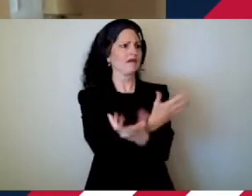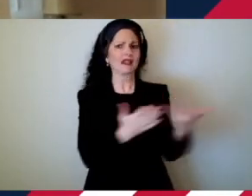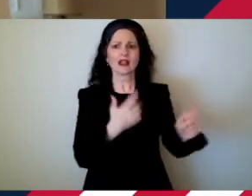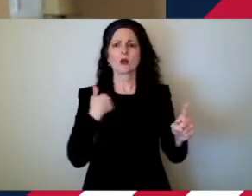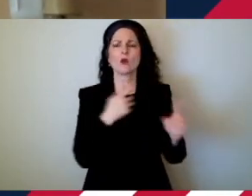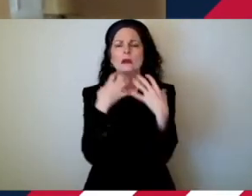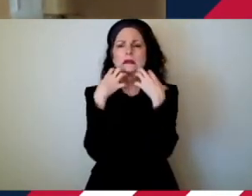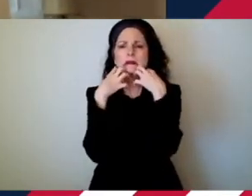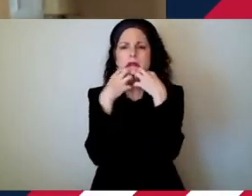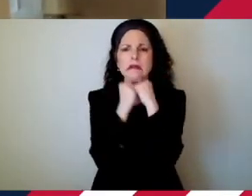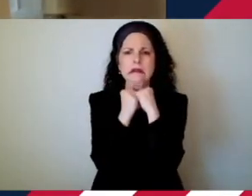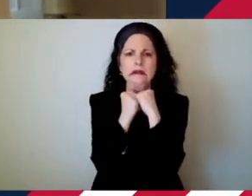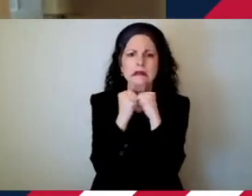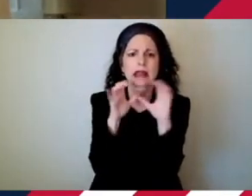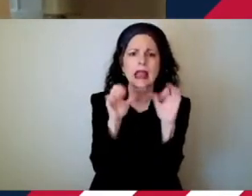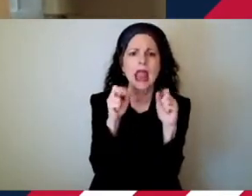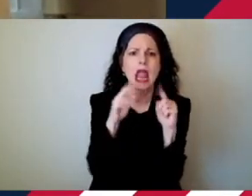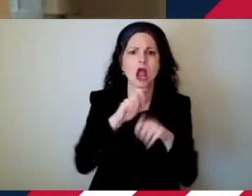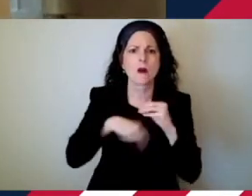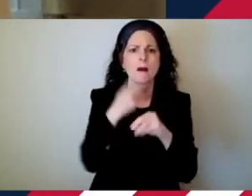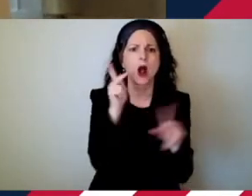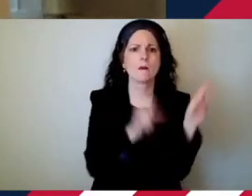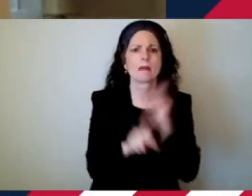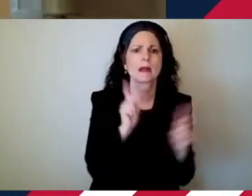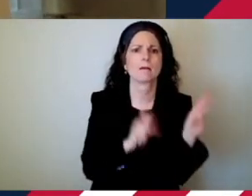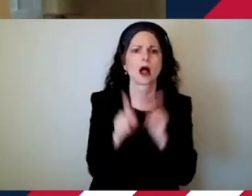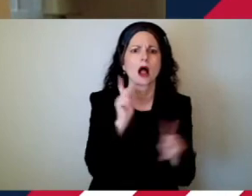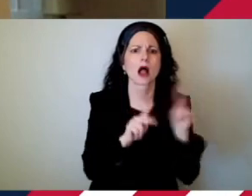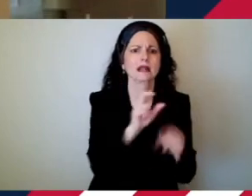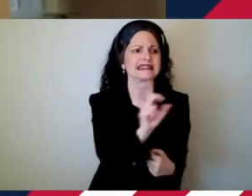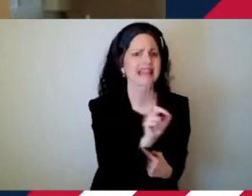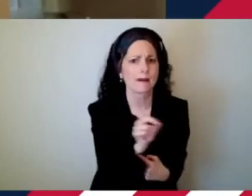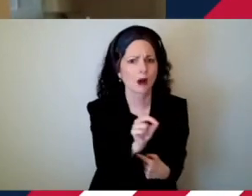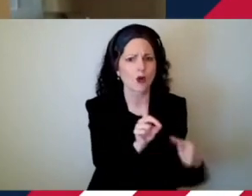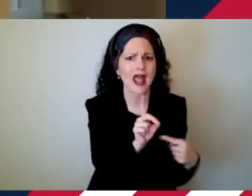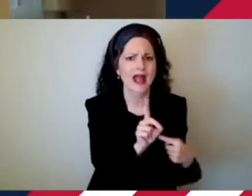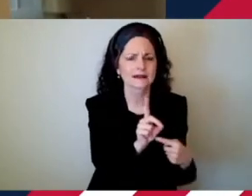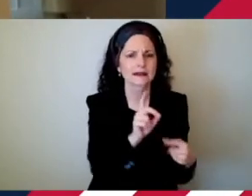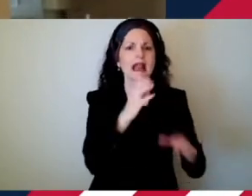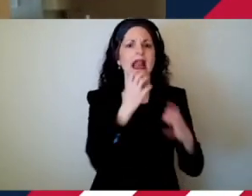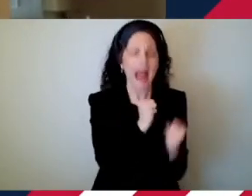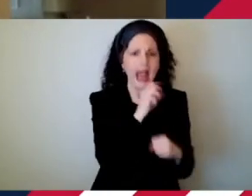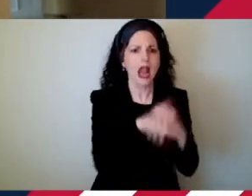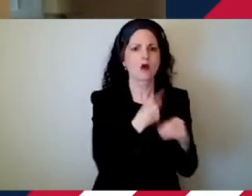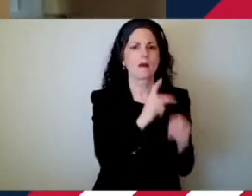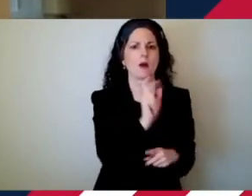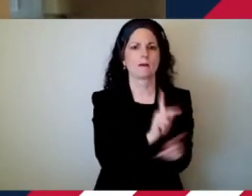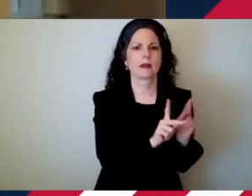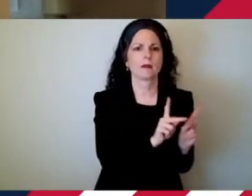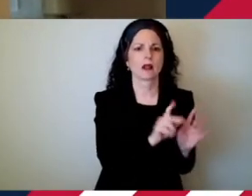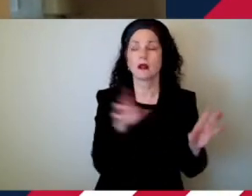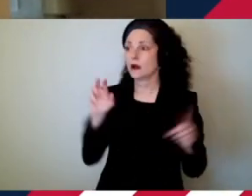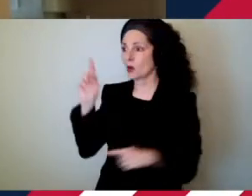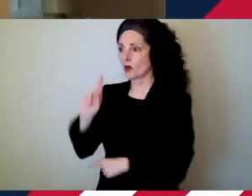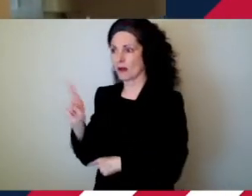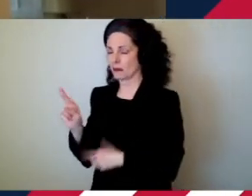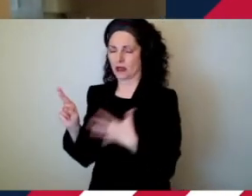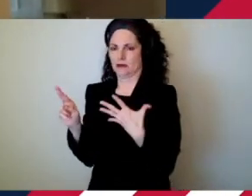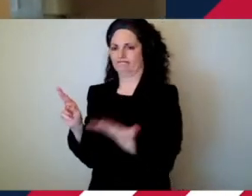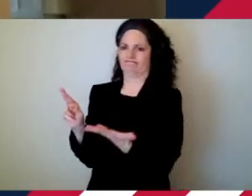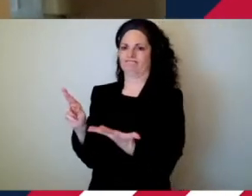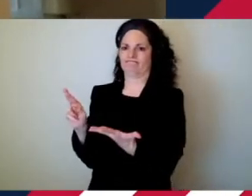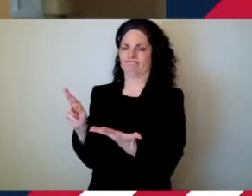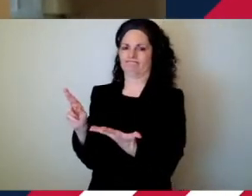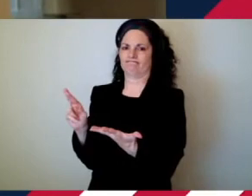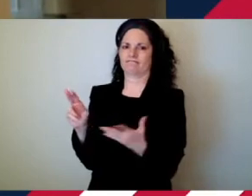between Democrats and Republicans when it comes to governing this country. The proposed rules submitted for your